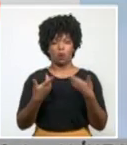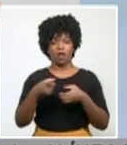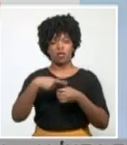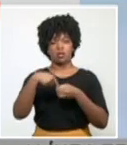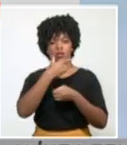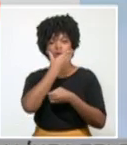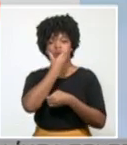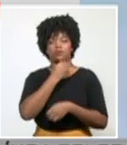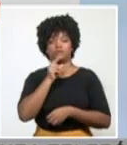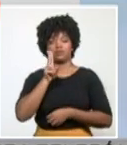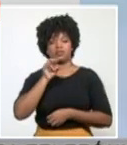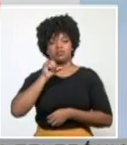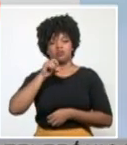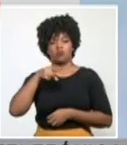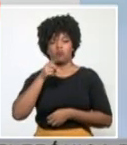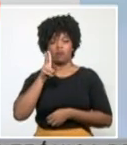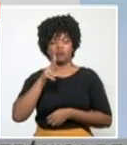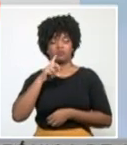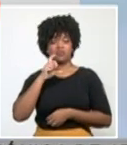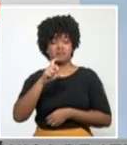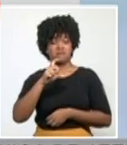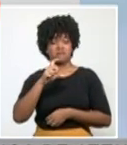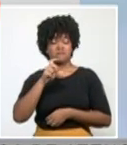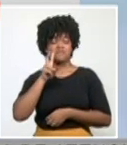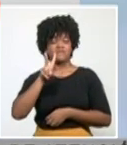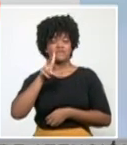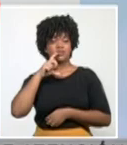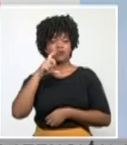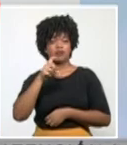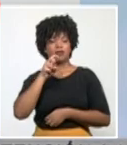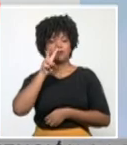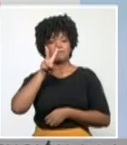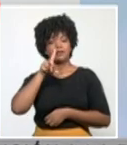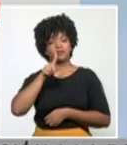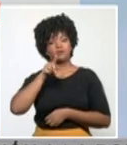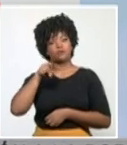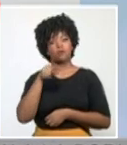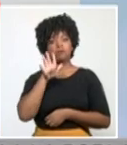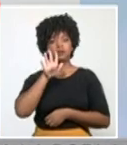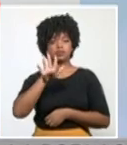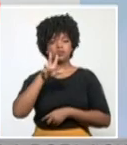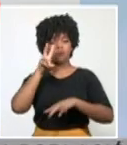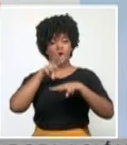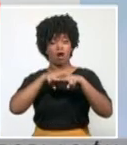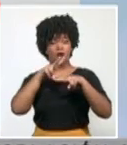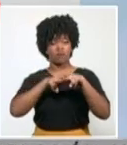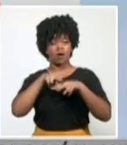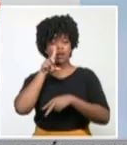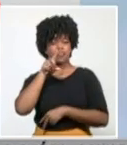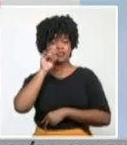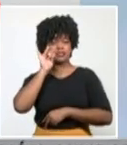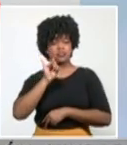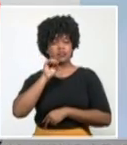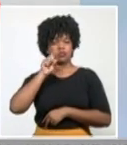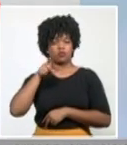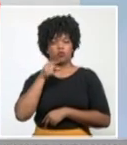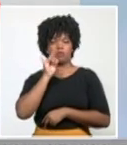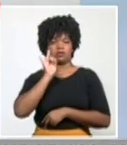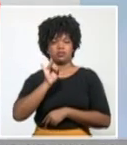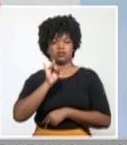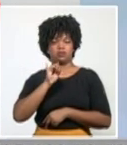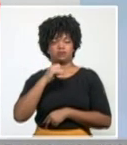26.2%, followed by Villa Clara with 21.5%, Havana with 17.7%, Ciego de